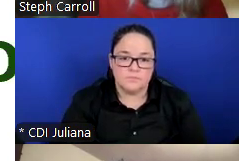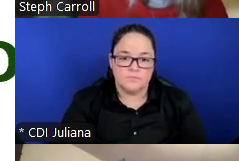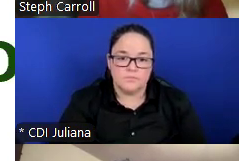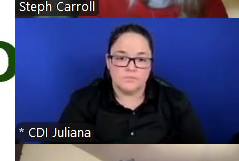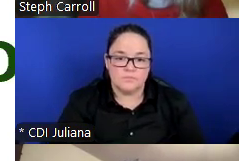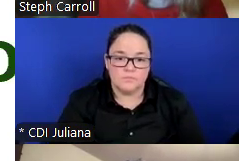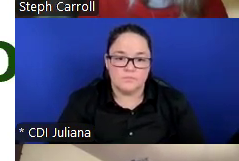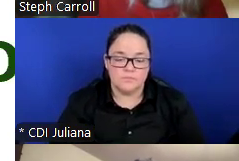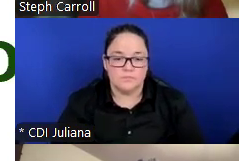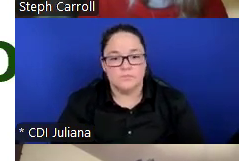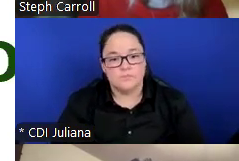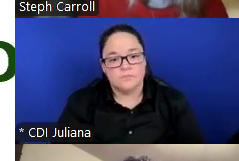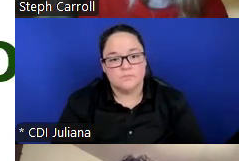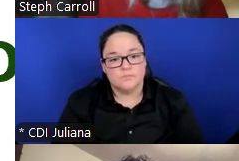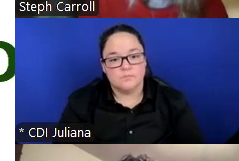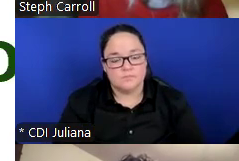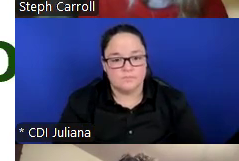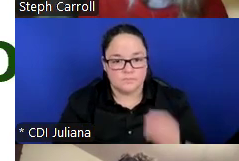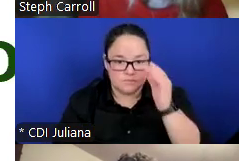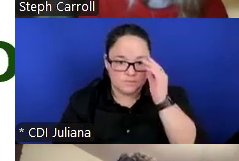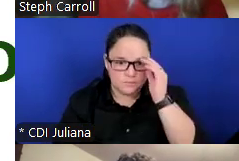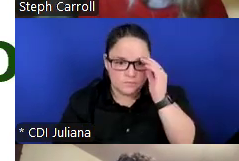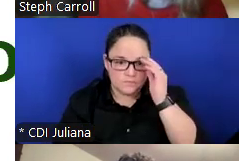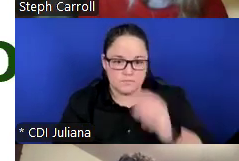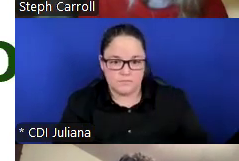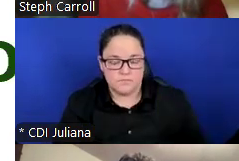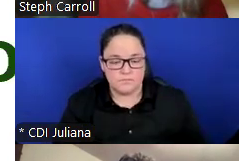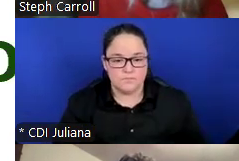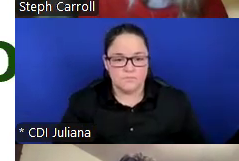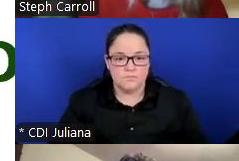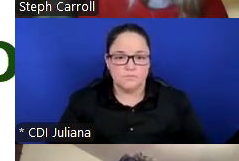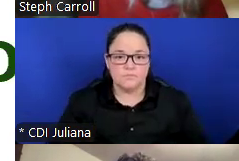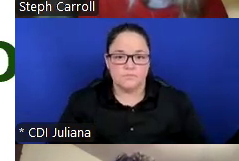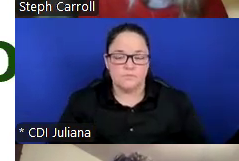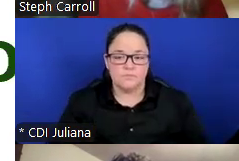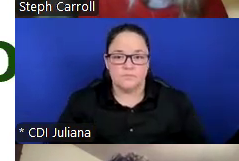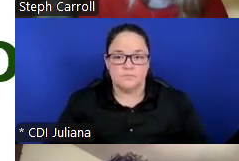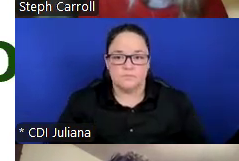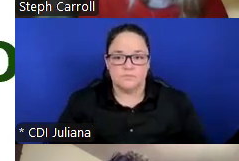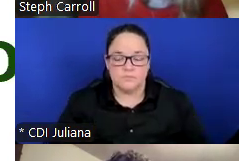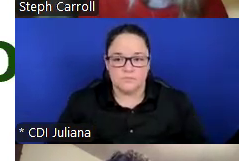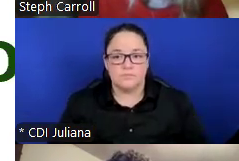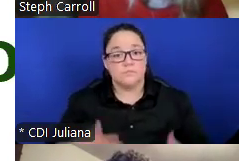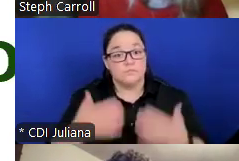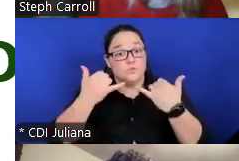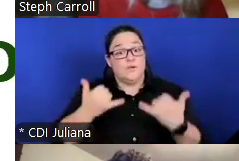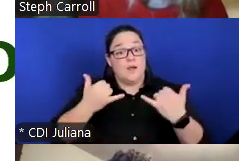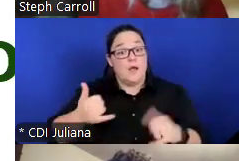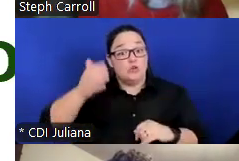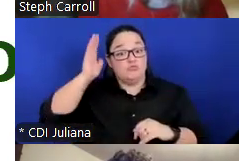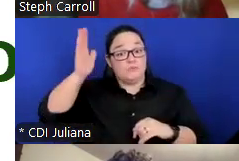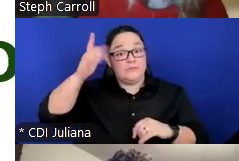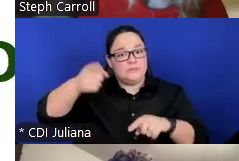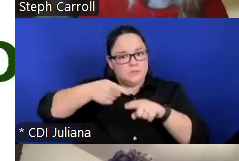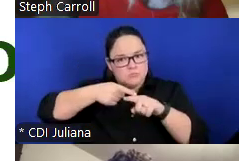canal de idioma en unos pocos momentos. Today's presentation will take place in English, and during the